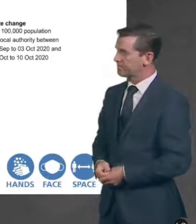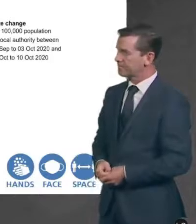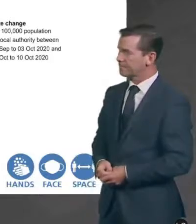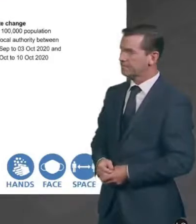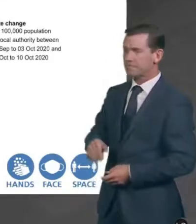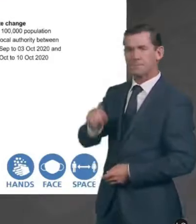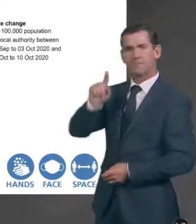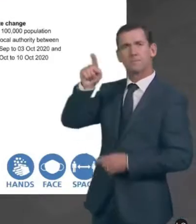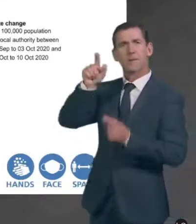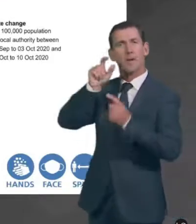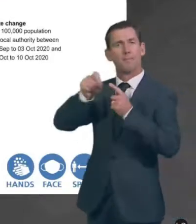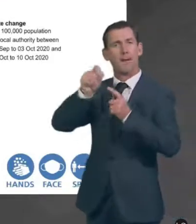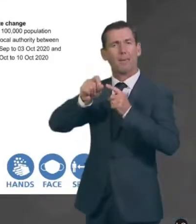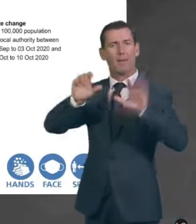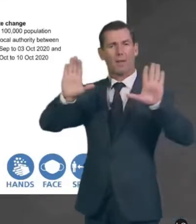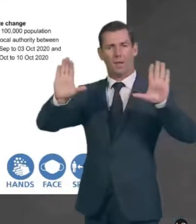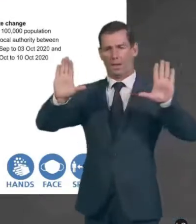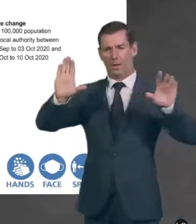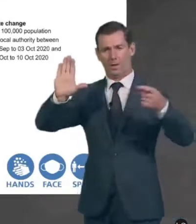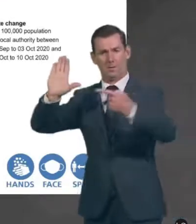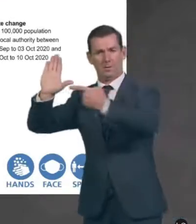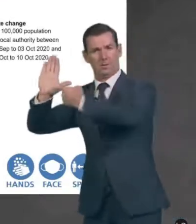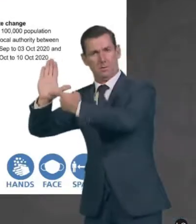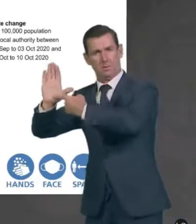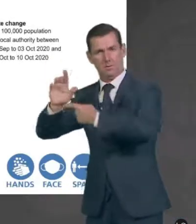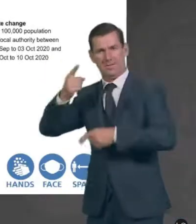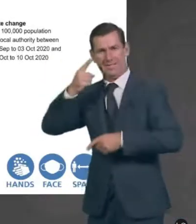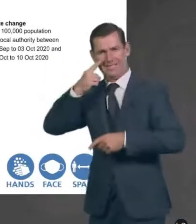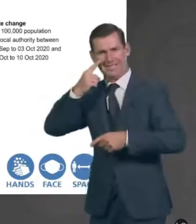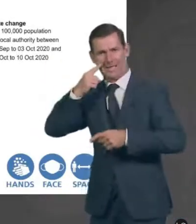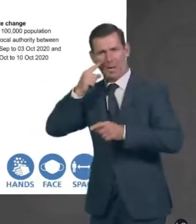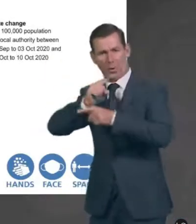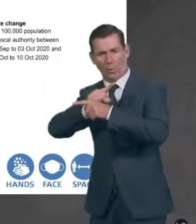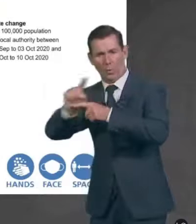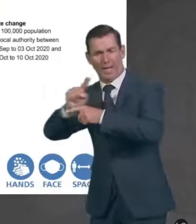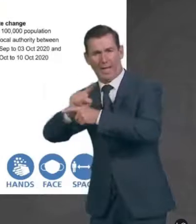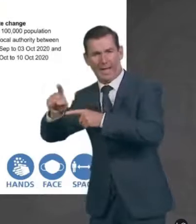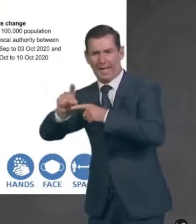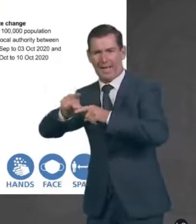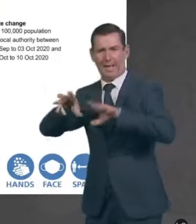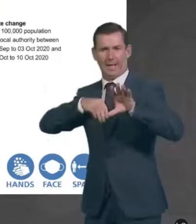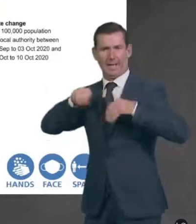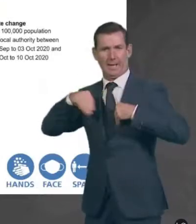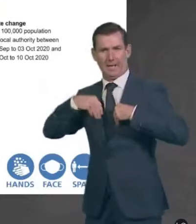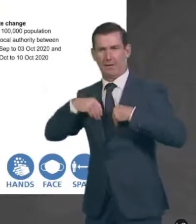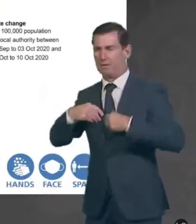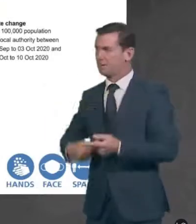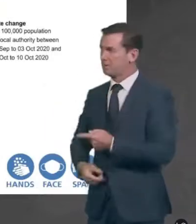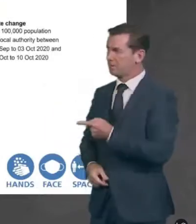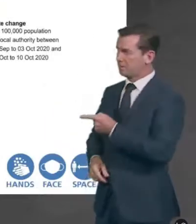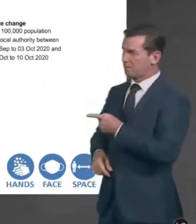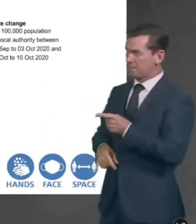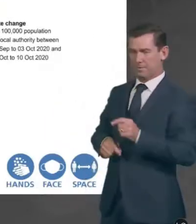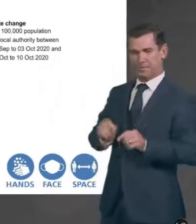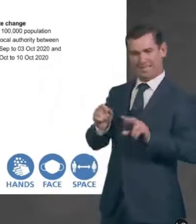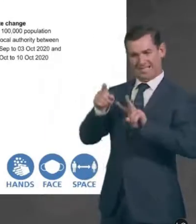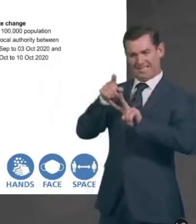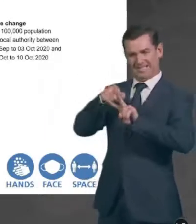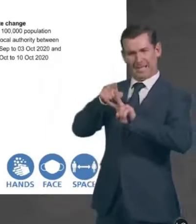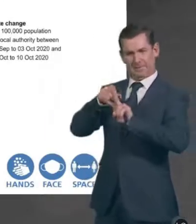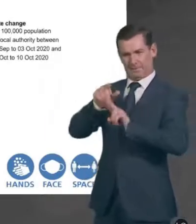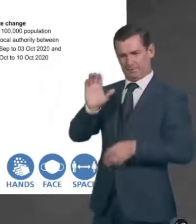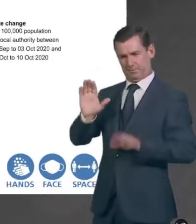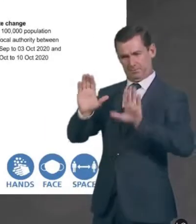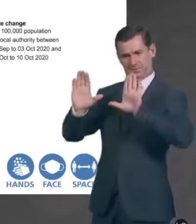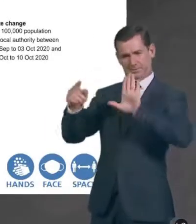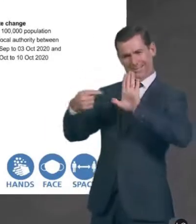population. And on the right-hand side, it shows how fast that is growing. The darker the color, the darker the purple on the